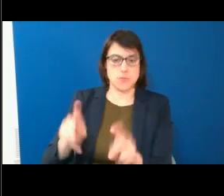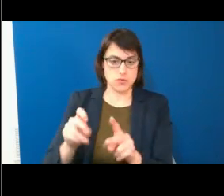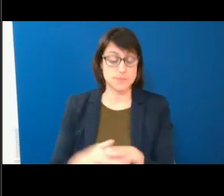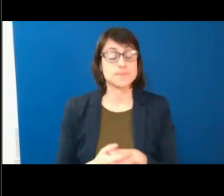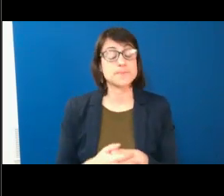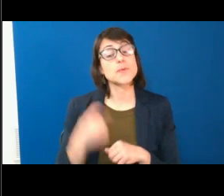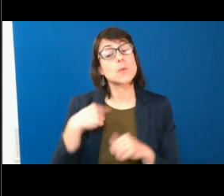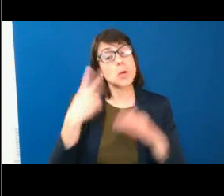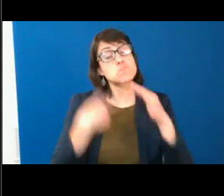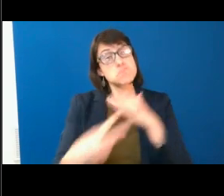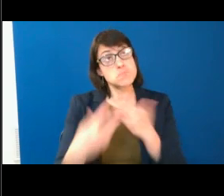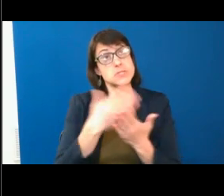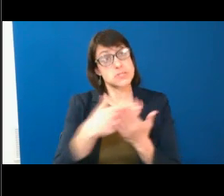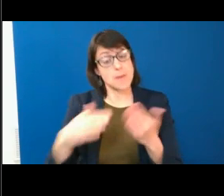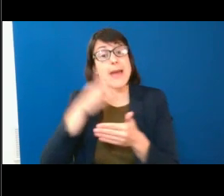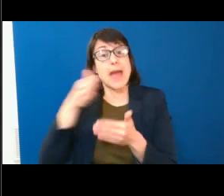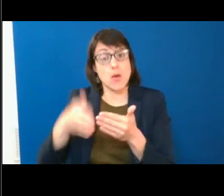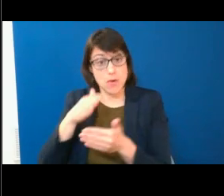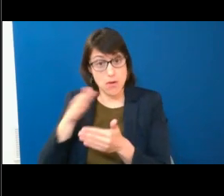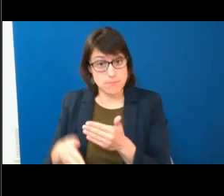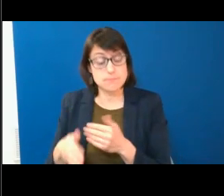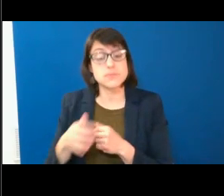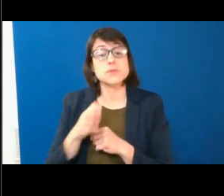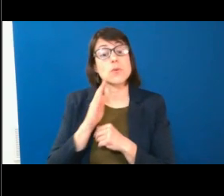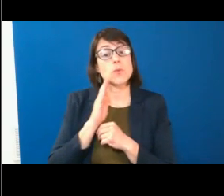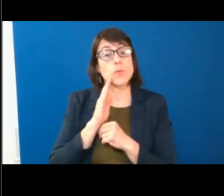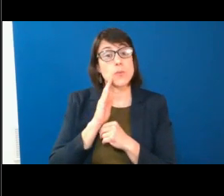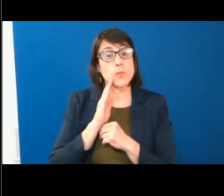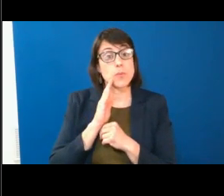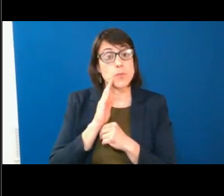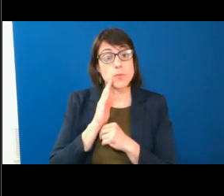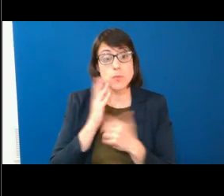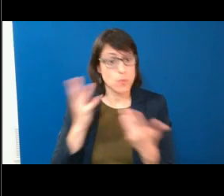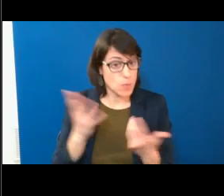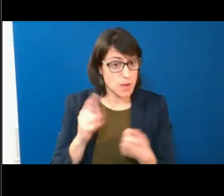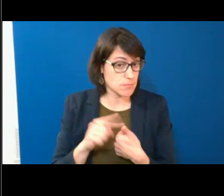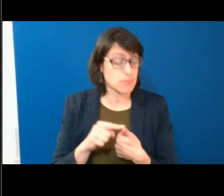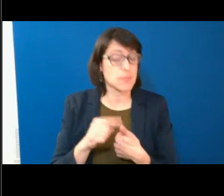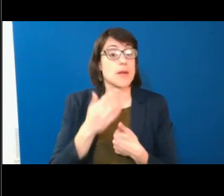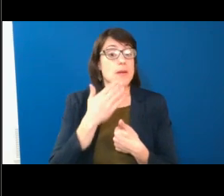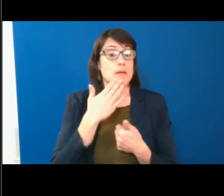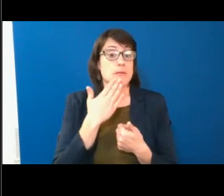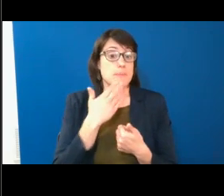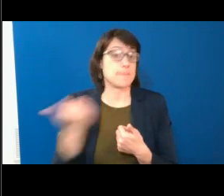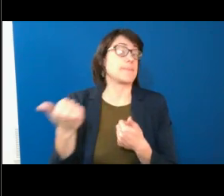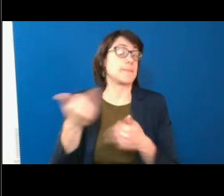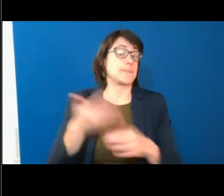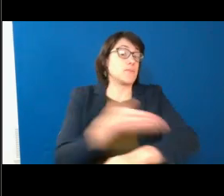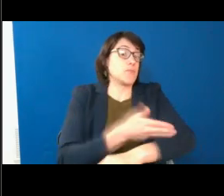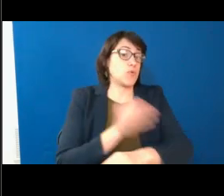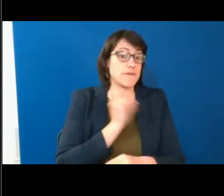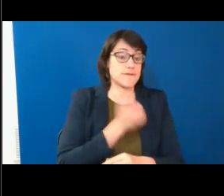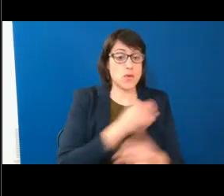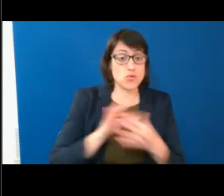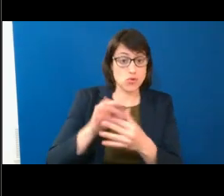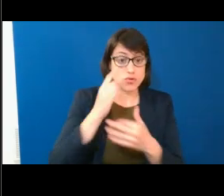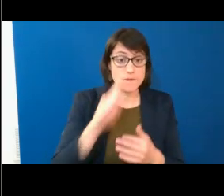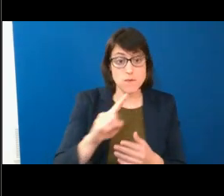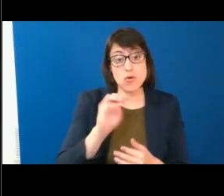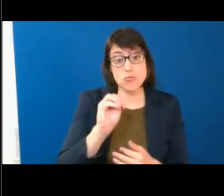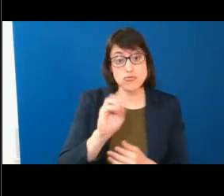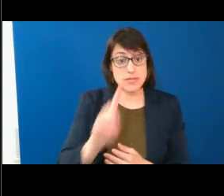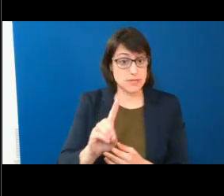the outcomes of this are really going to be having a better coalition of participants and marine debris leaders in the region that